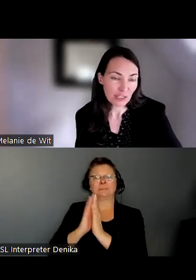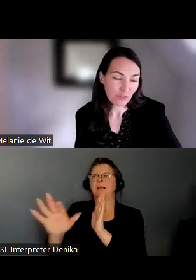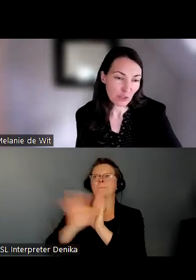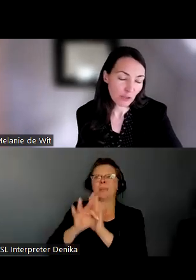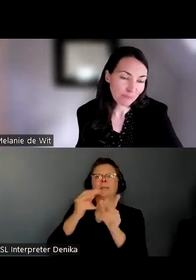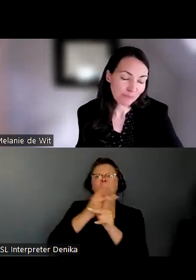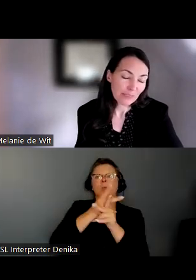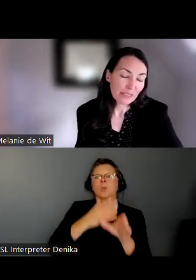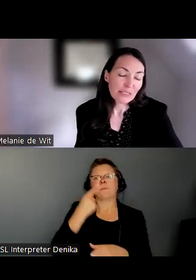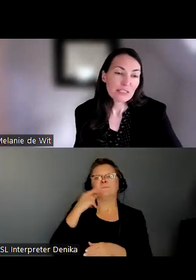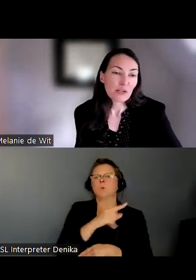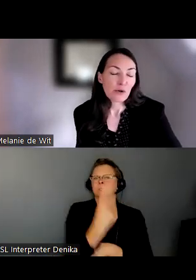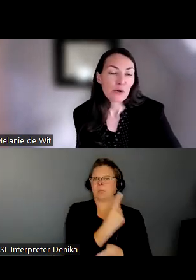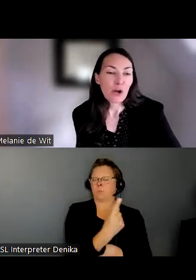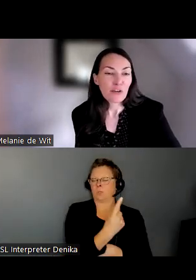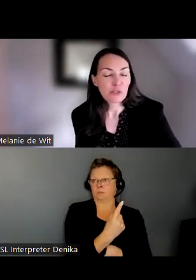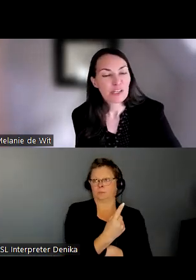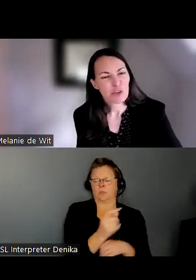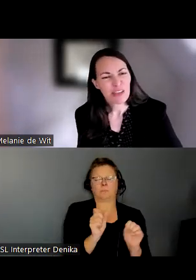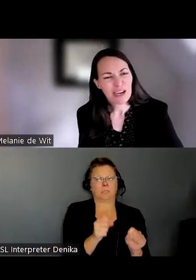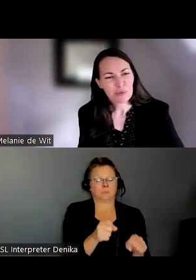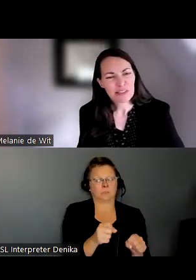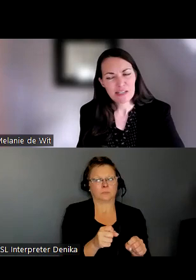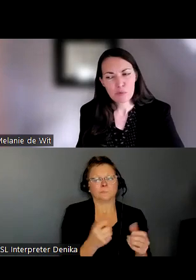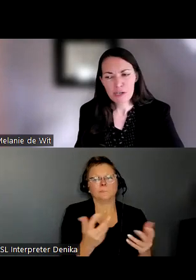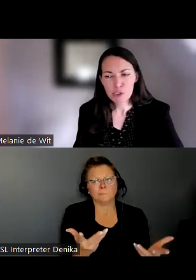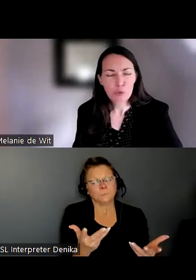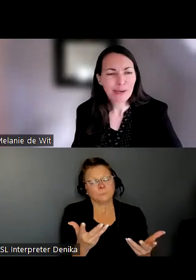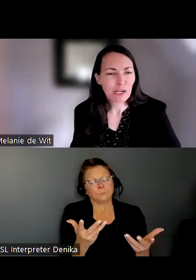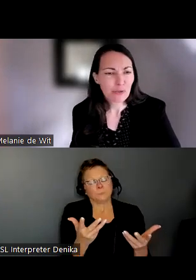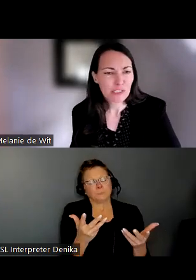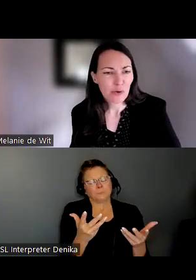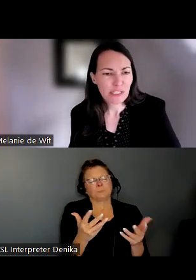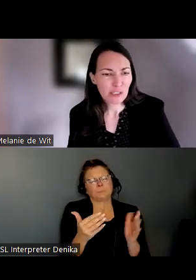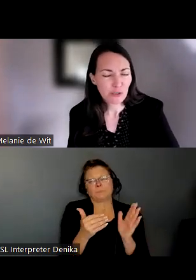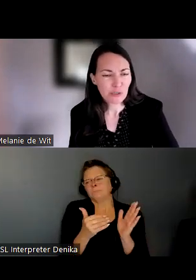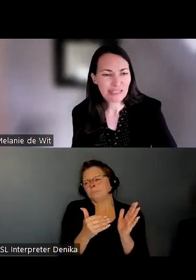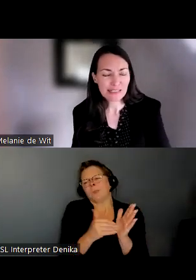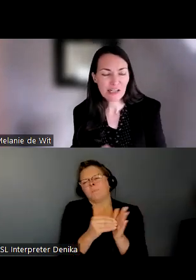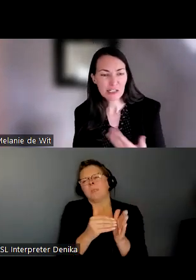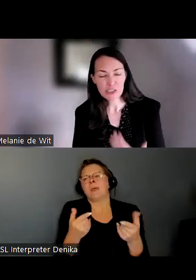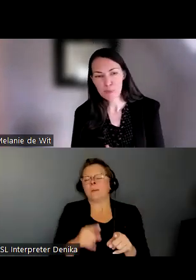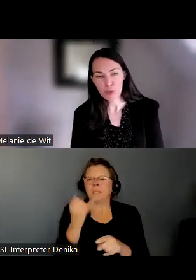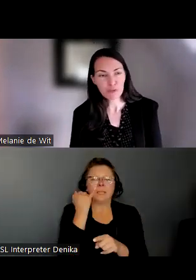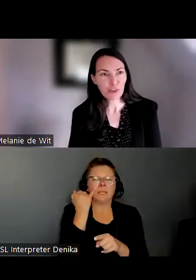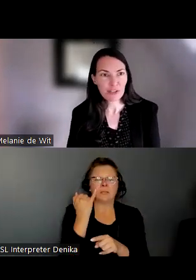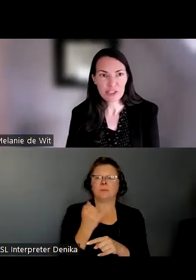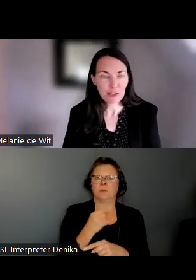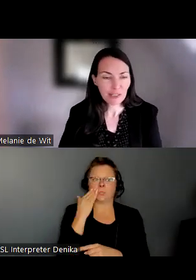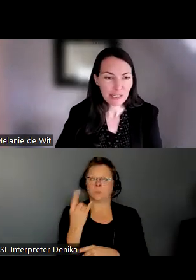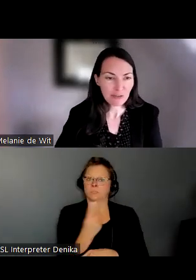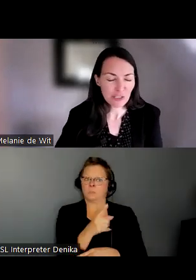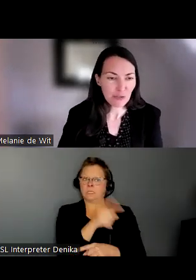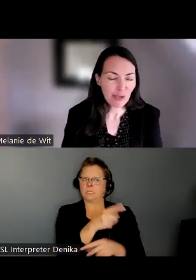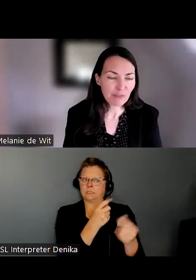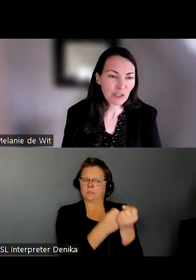an individual. So often we do that with someone who we know is going to need this kind of support for their entire